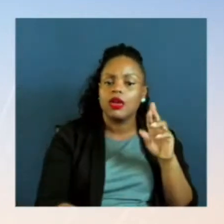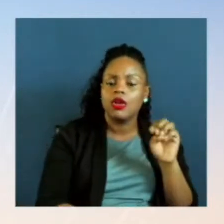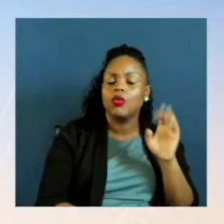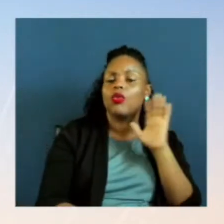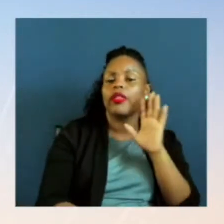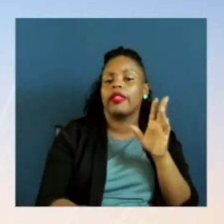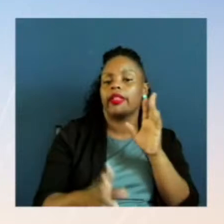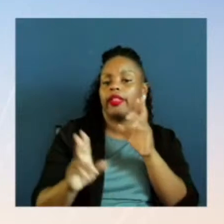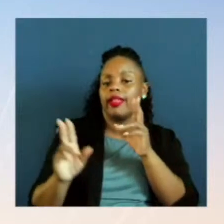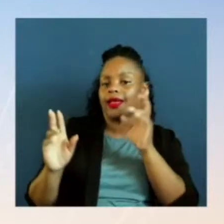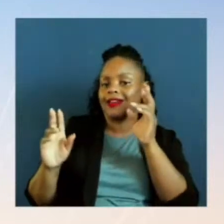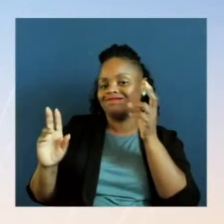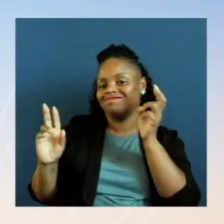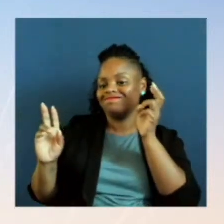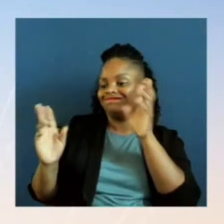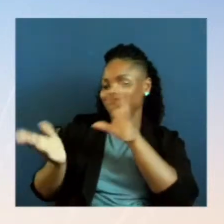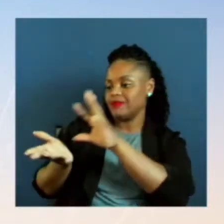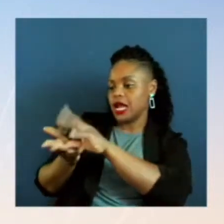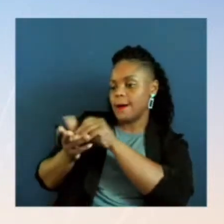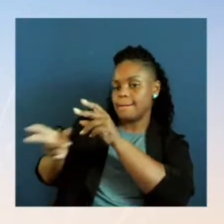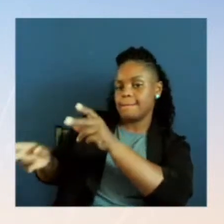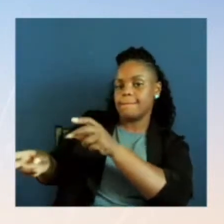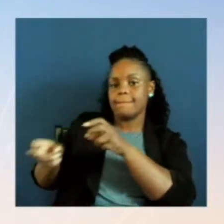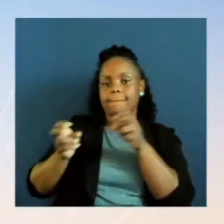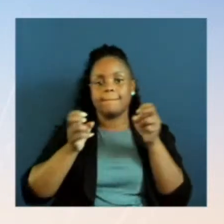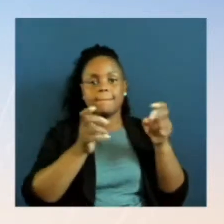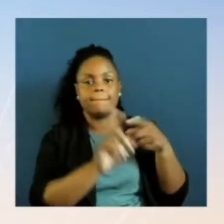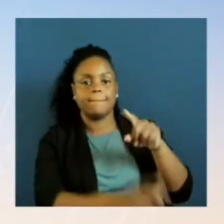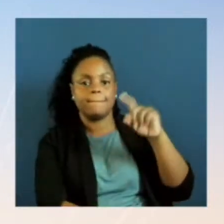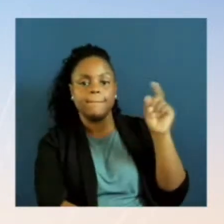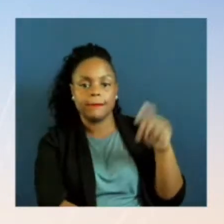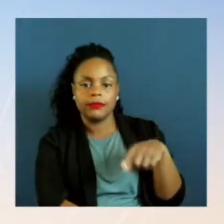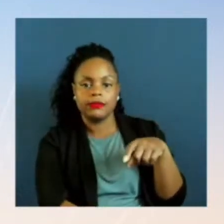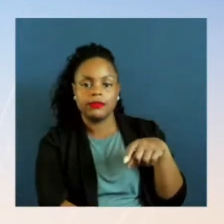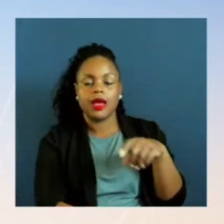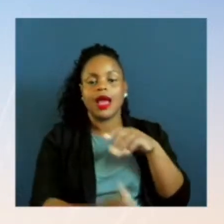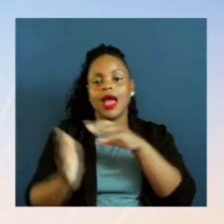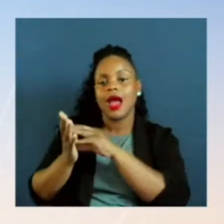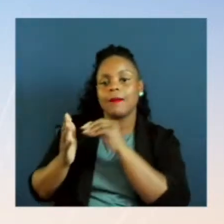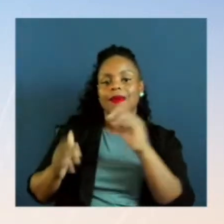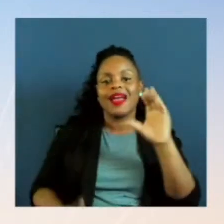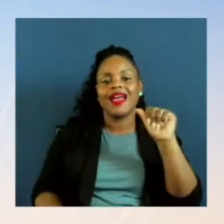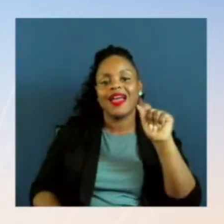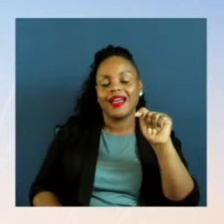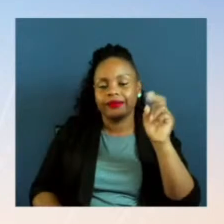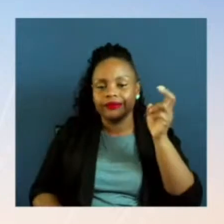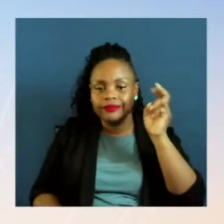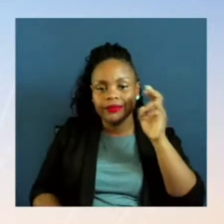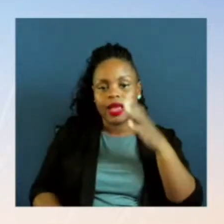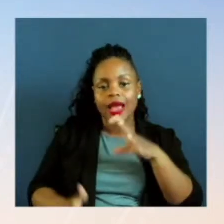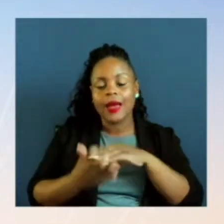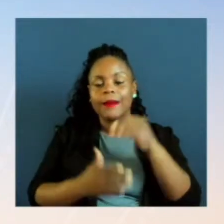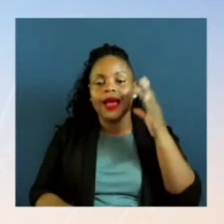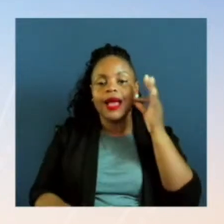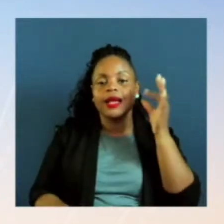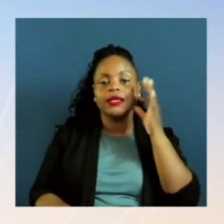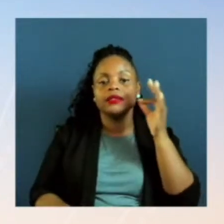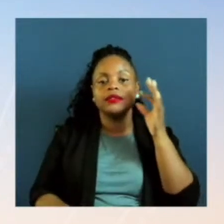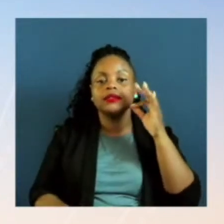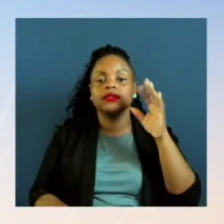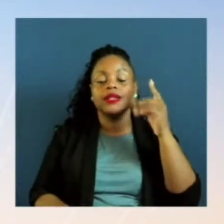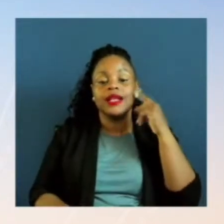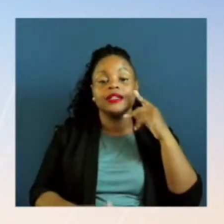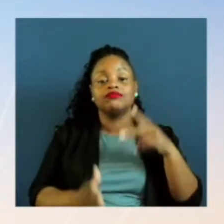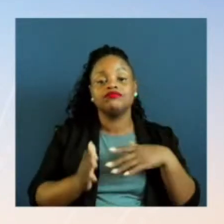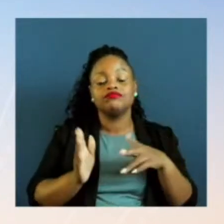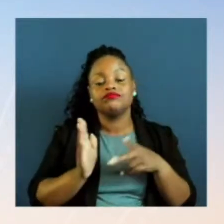Texas that happened in Texas. Now, that is one of the reasons why the president thinks it's so urgent and why he has asked his team to act as quickly